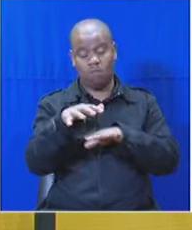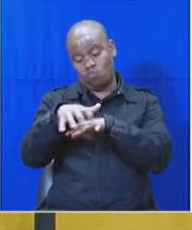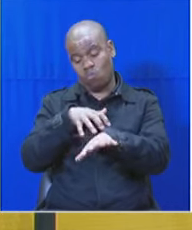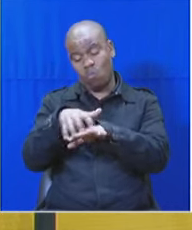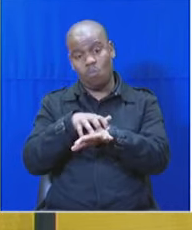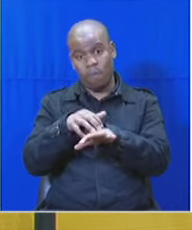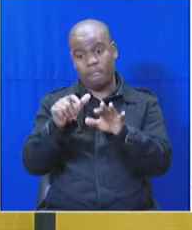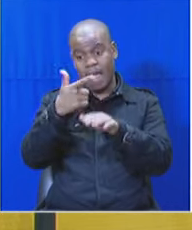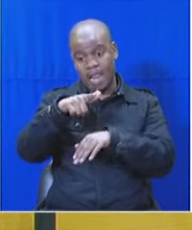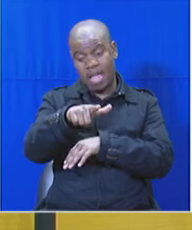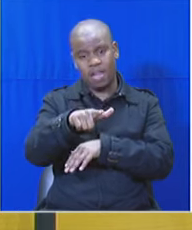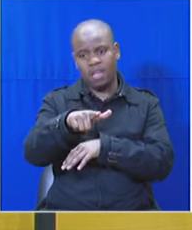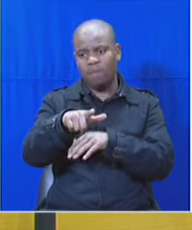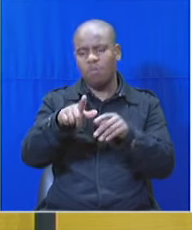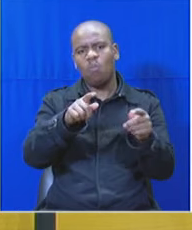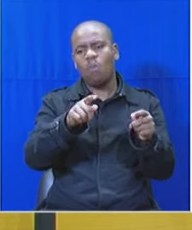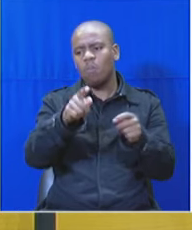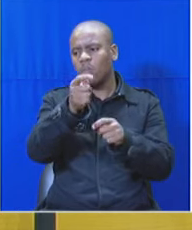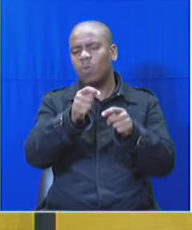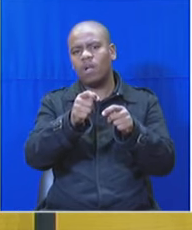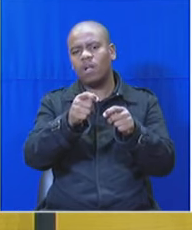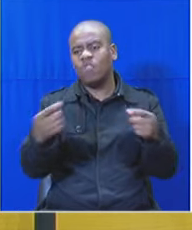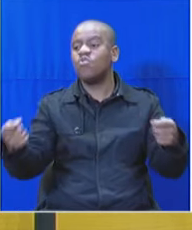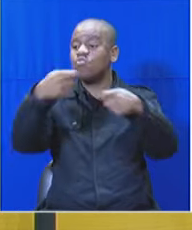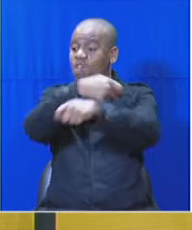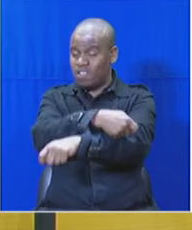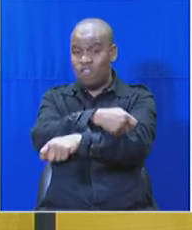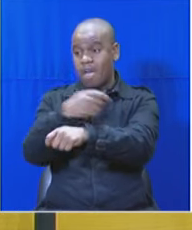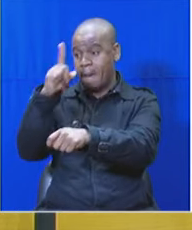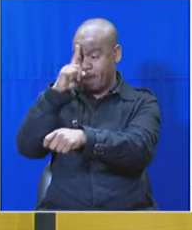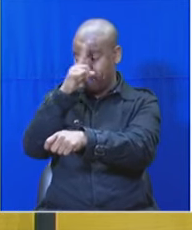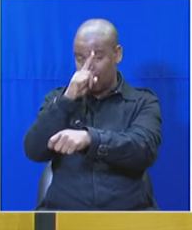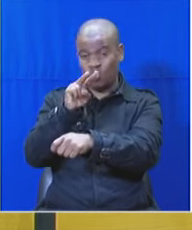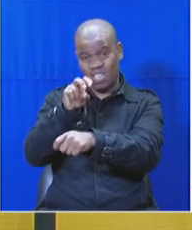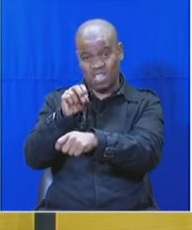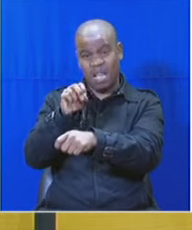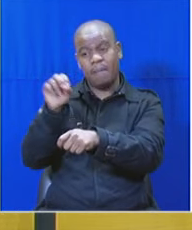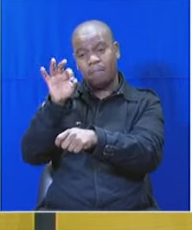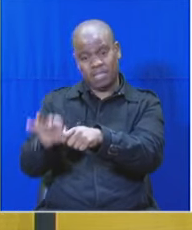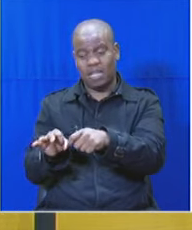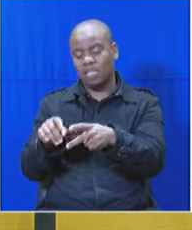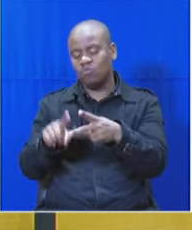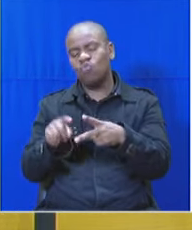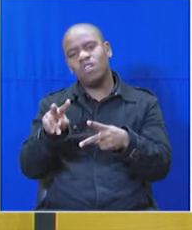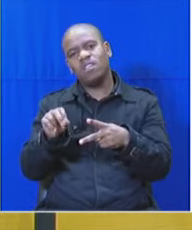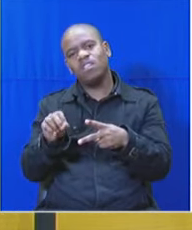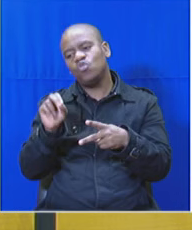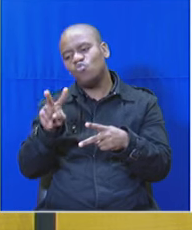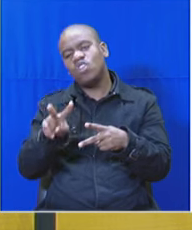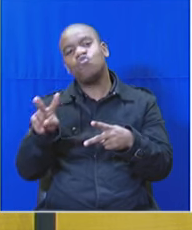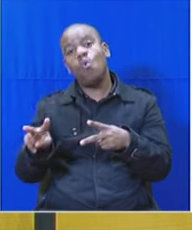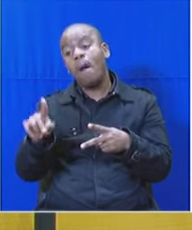land to black people by 2030. 20% of the 82 million hectares of agricultural